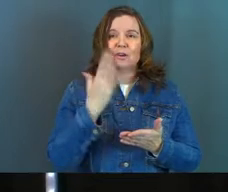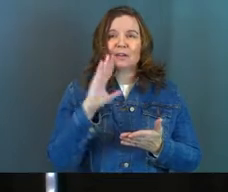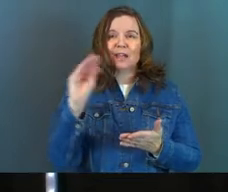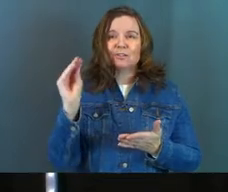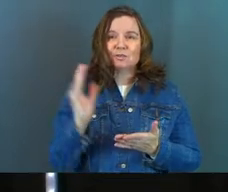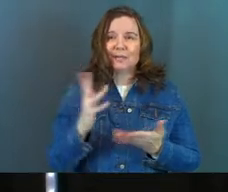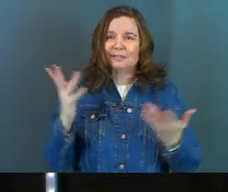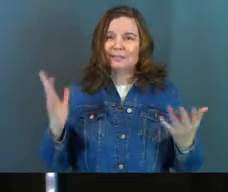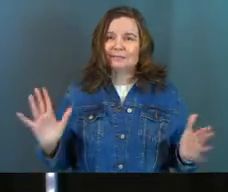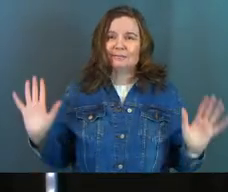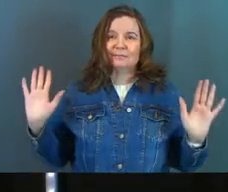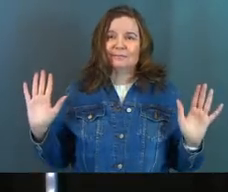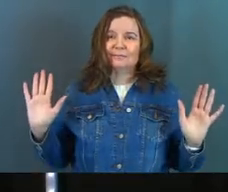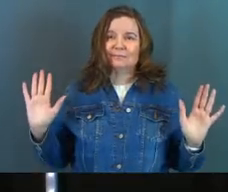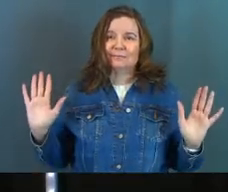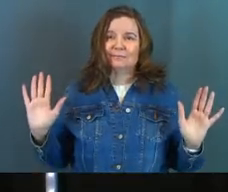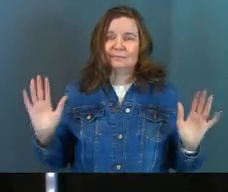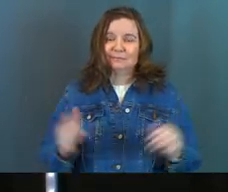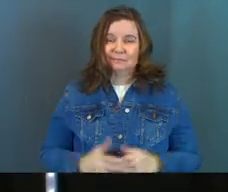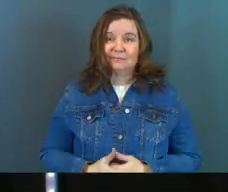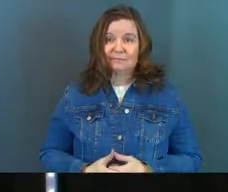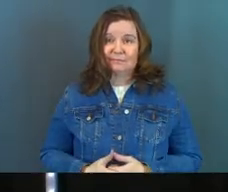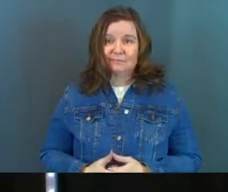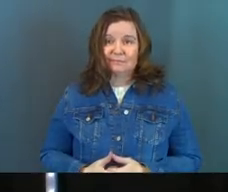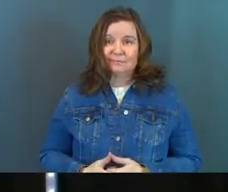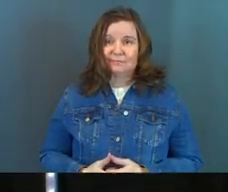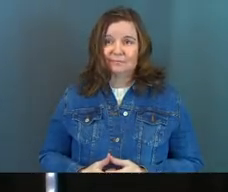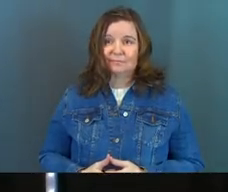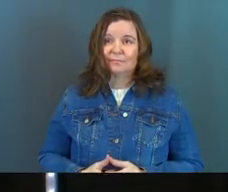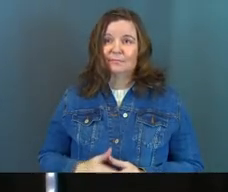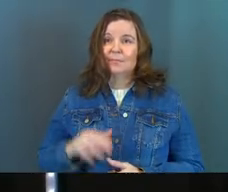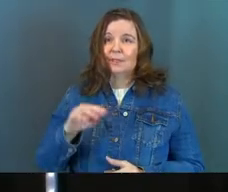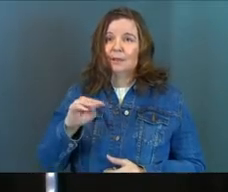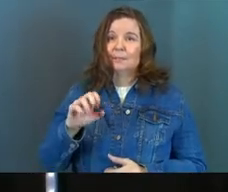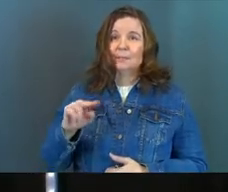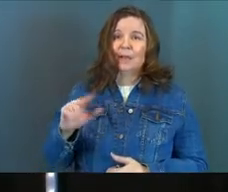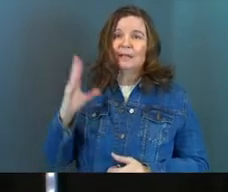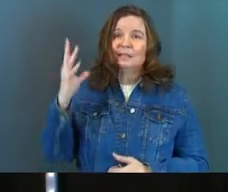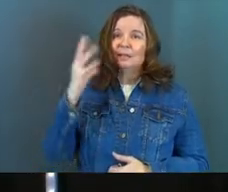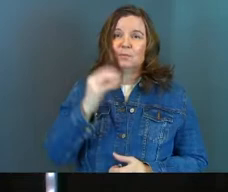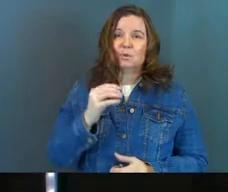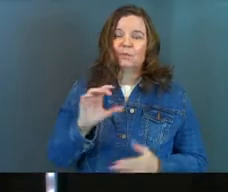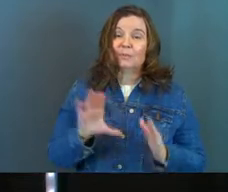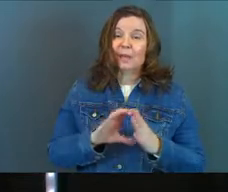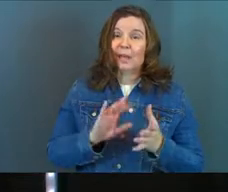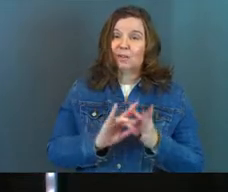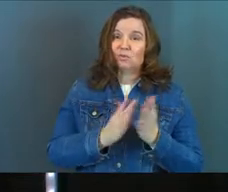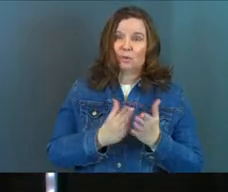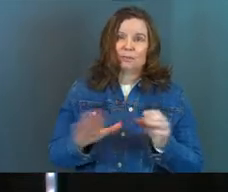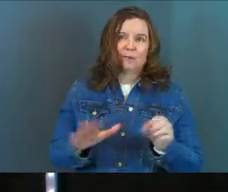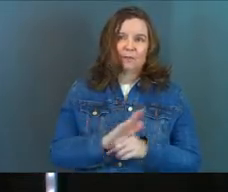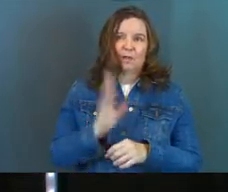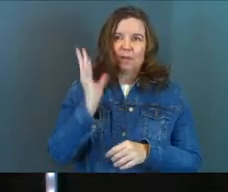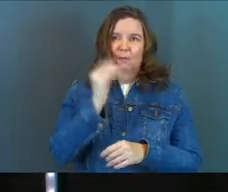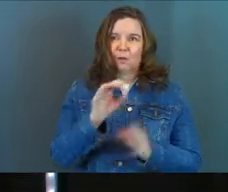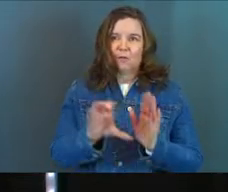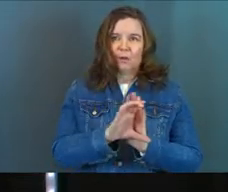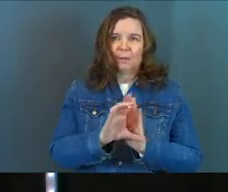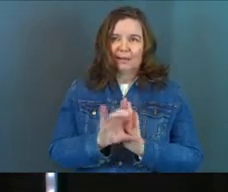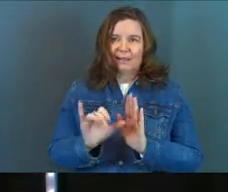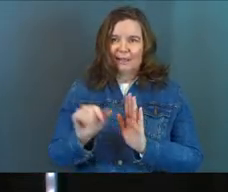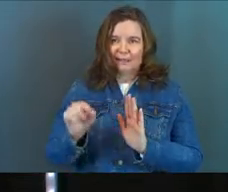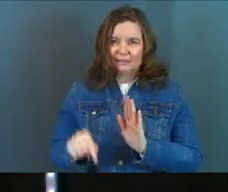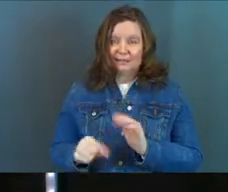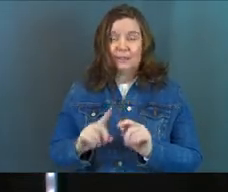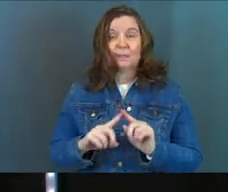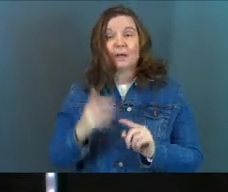God's grace. That's all you did. And manna is just this beautiful, and Scripture's full of beautiful little pictures like